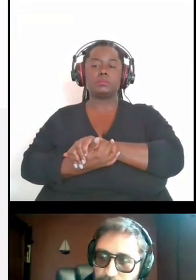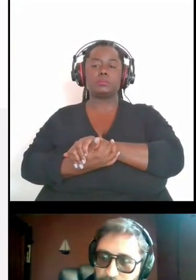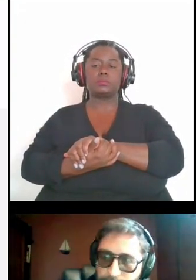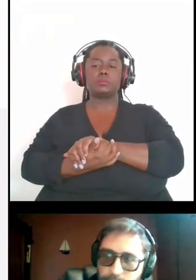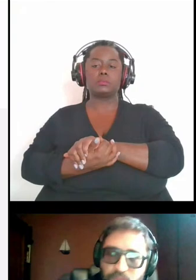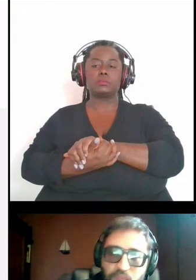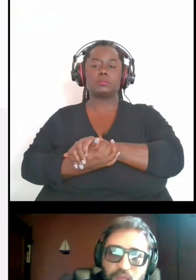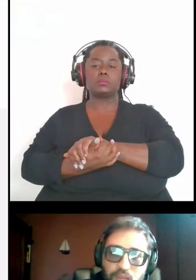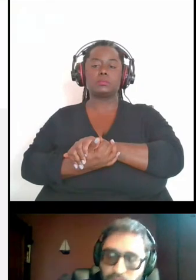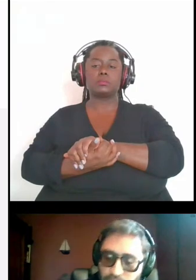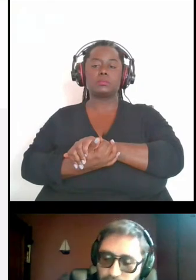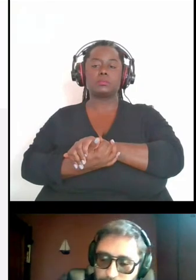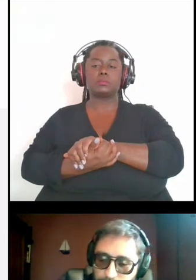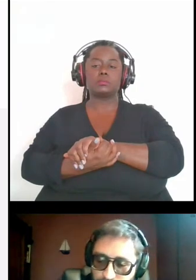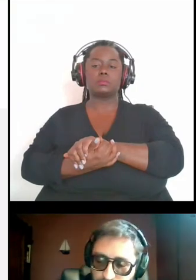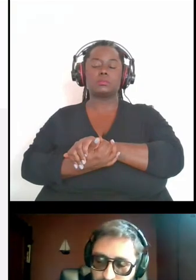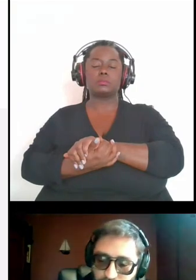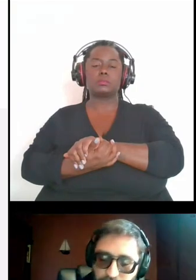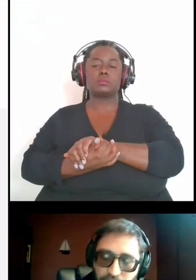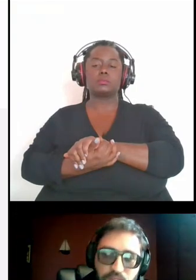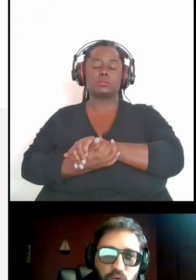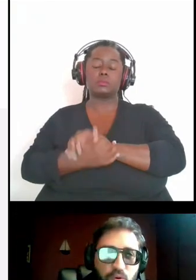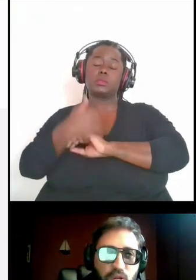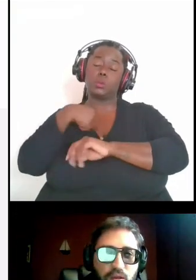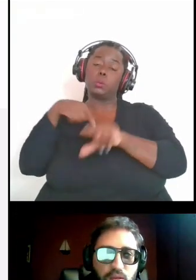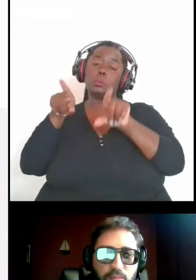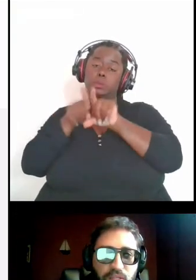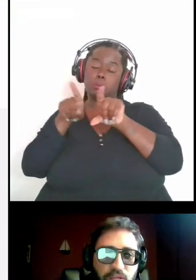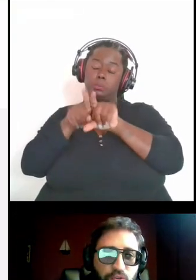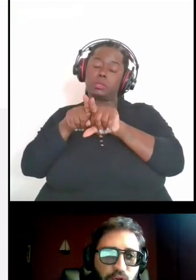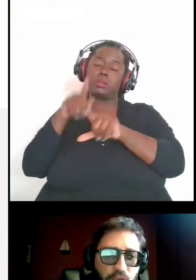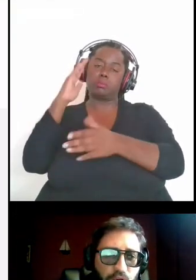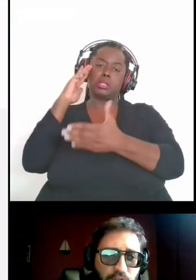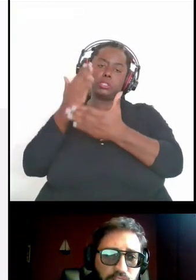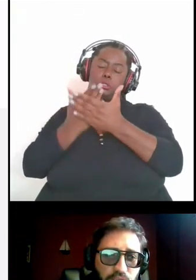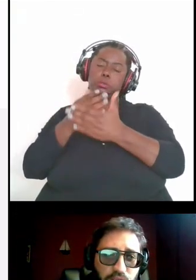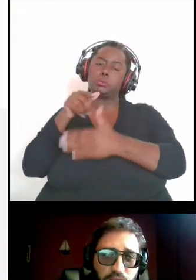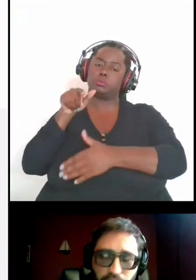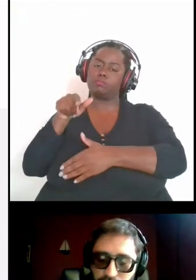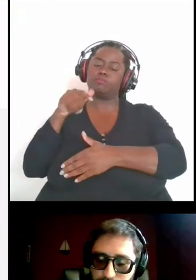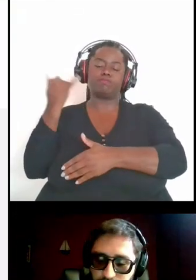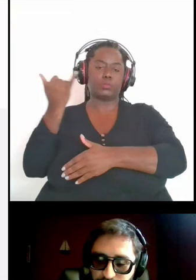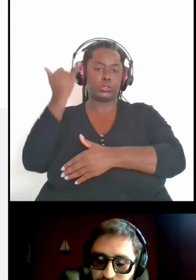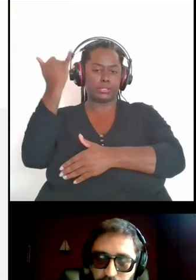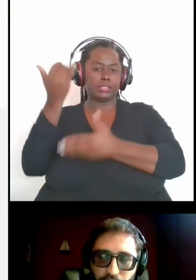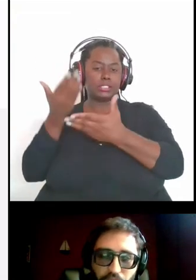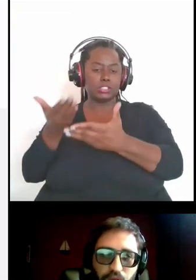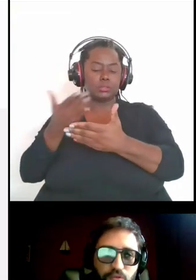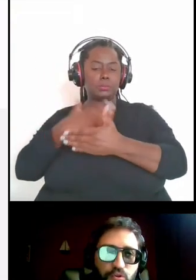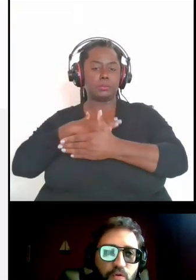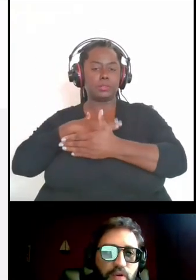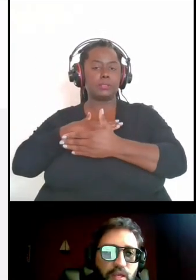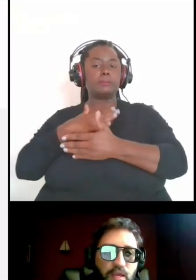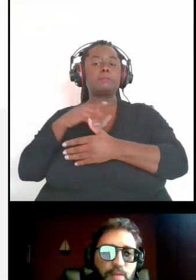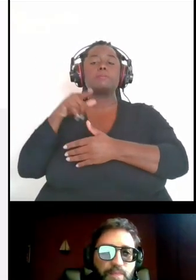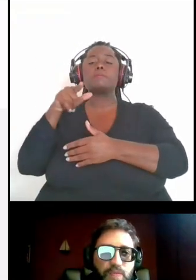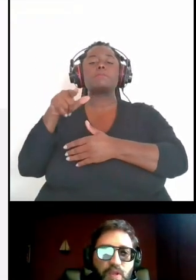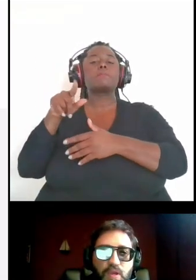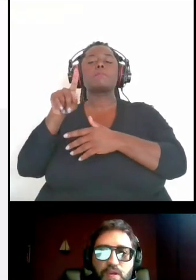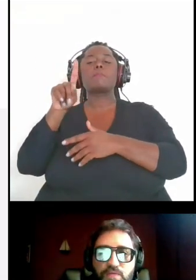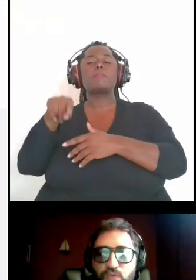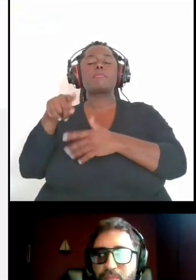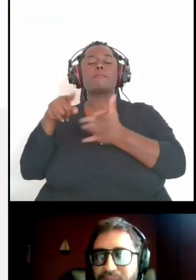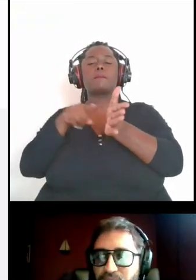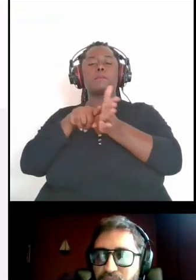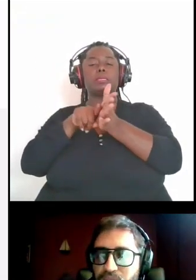what I mean another um thesis that was important to me this has